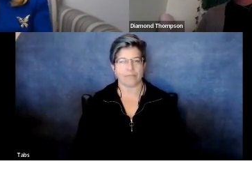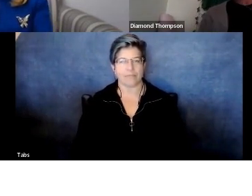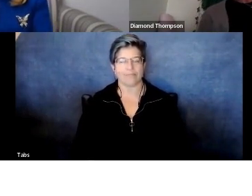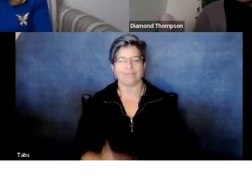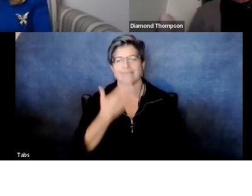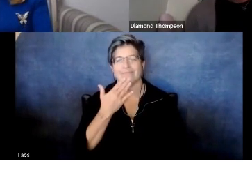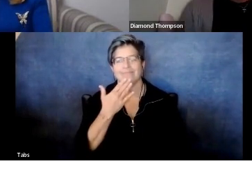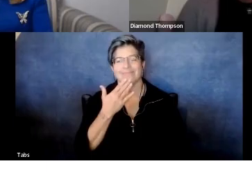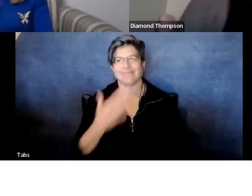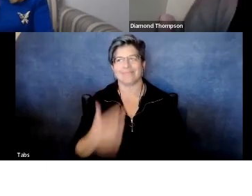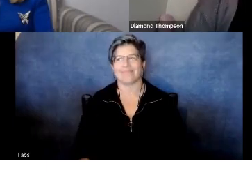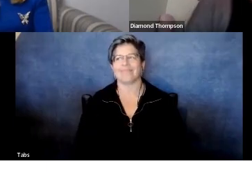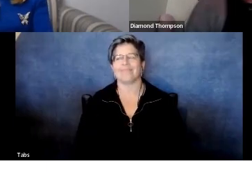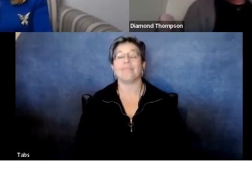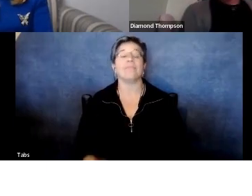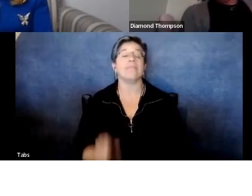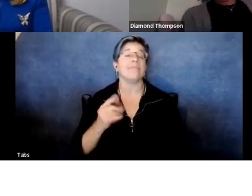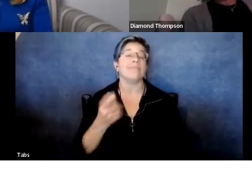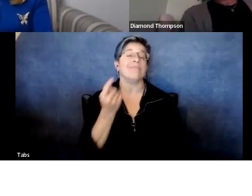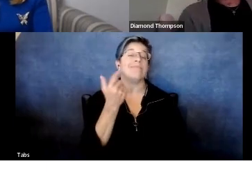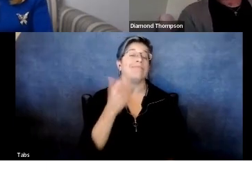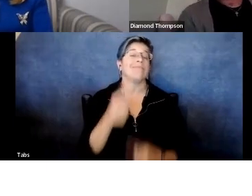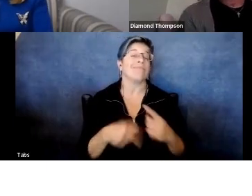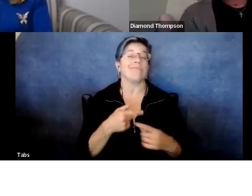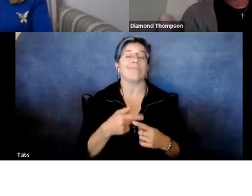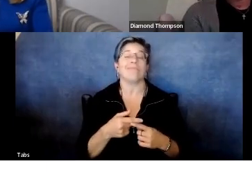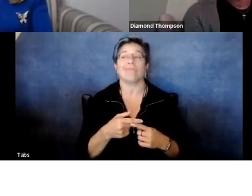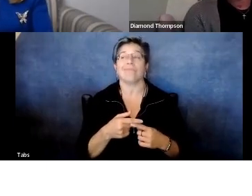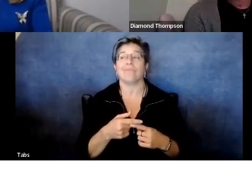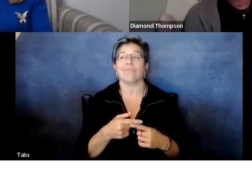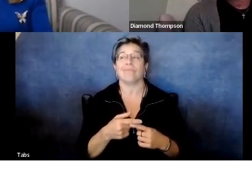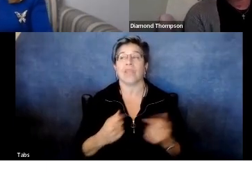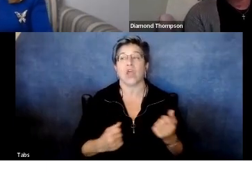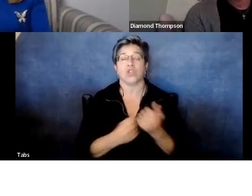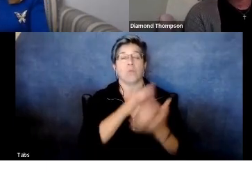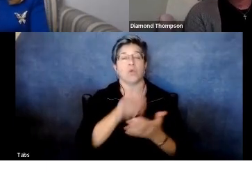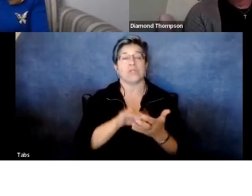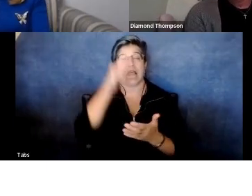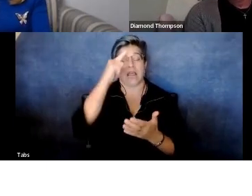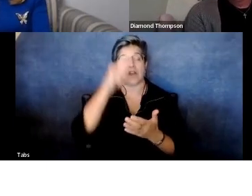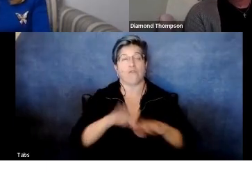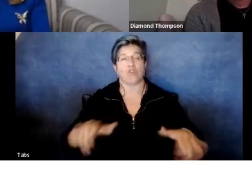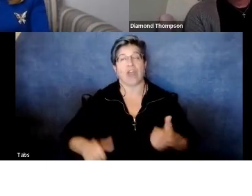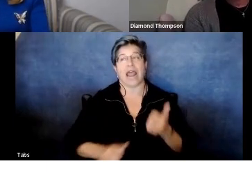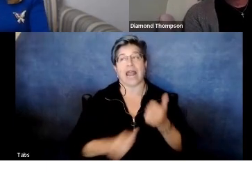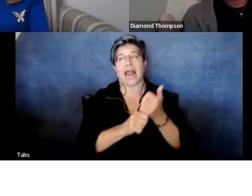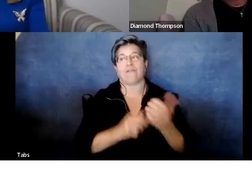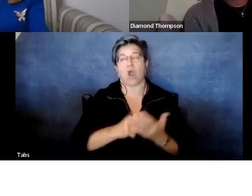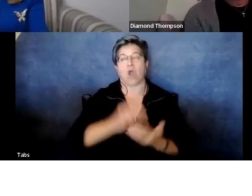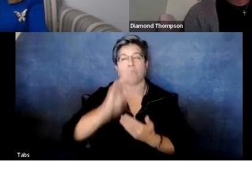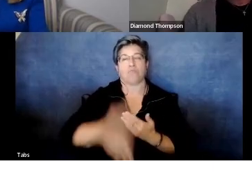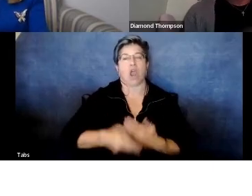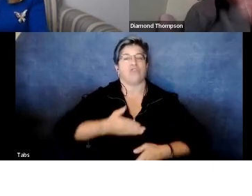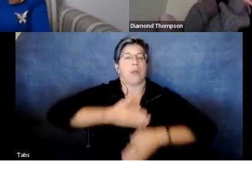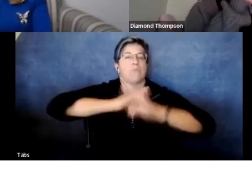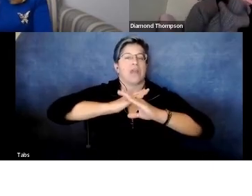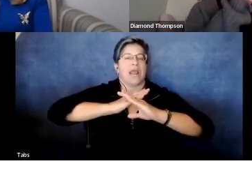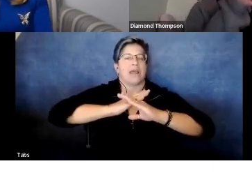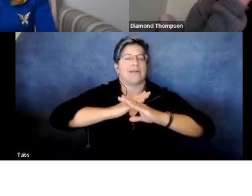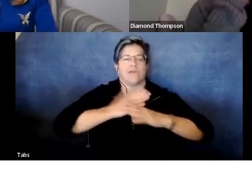Thank you. So a little bit about Support Center for Child Advocates, Project Protect, and what we